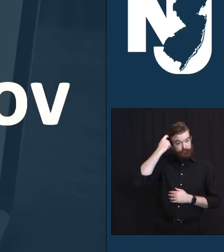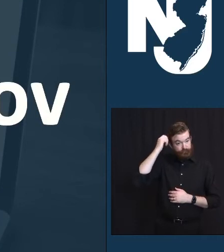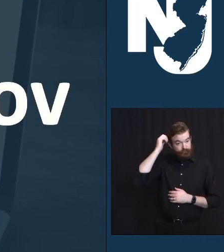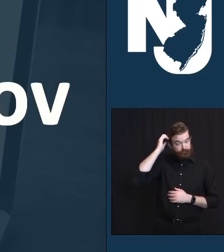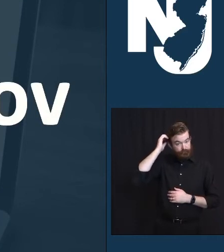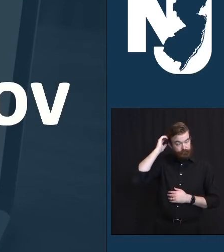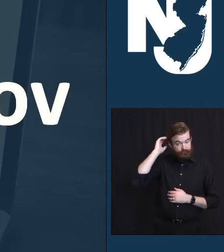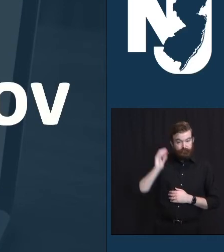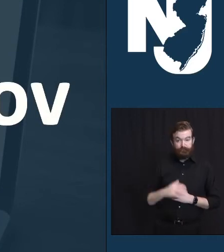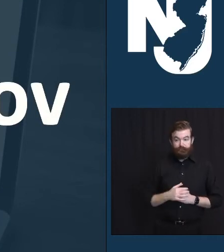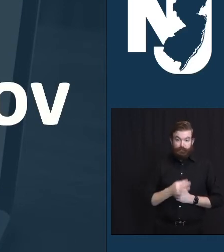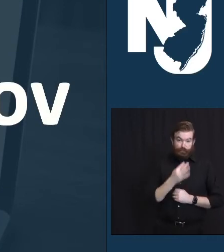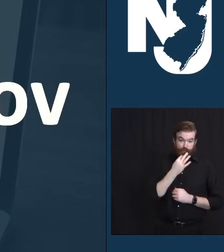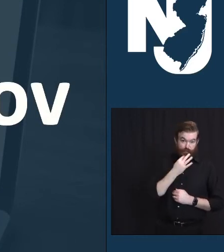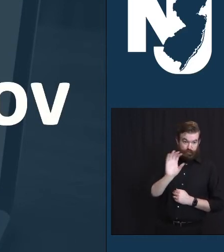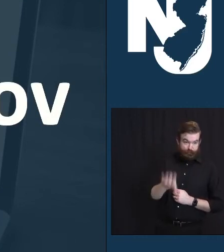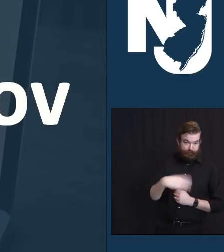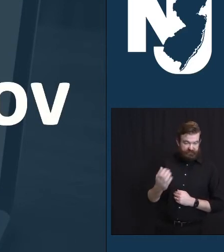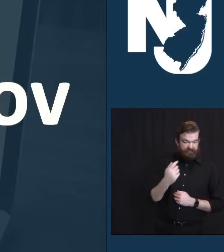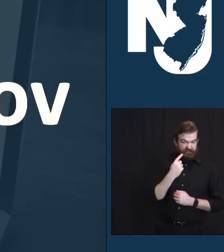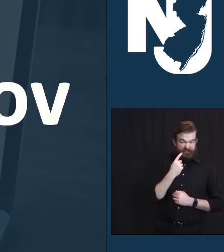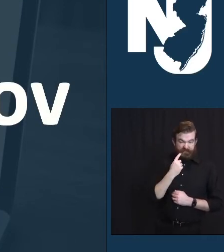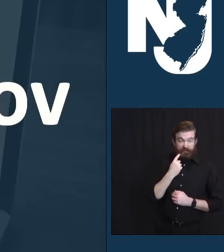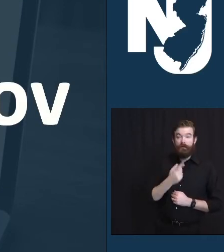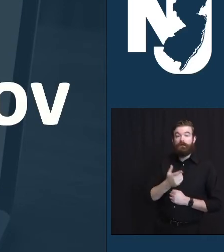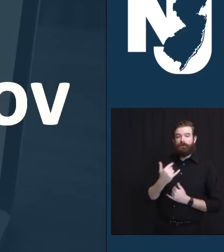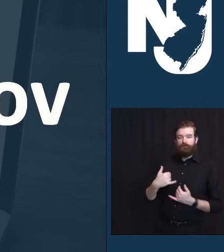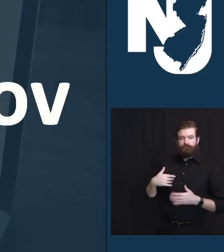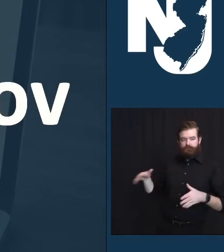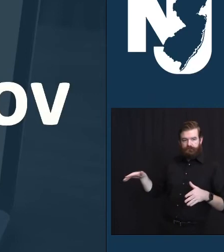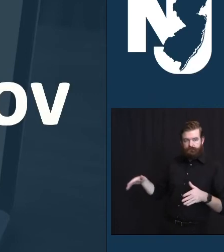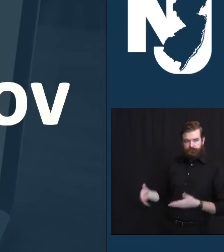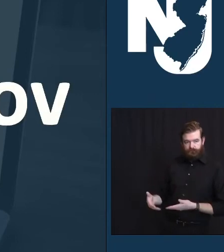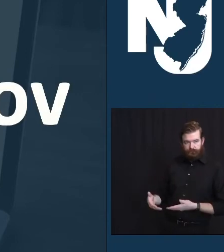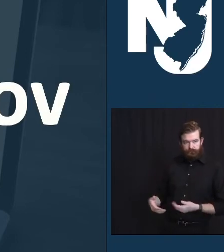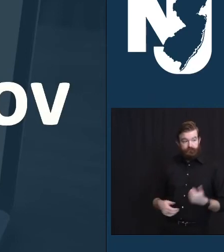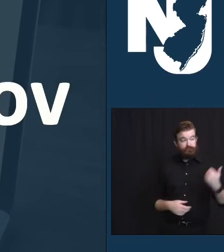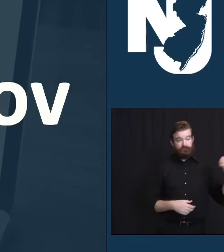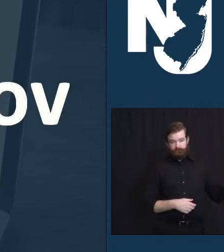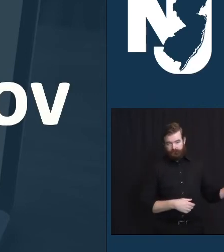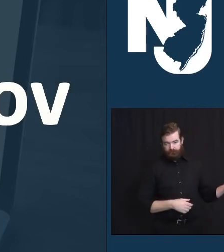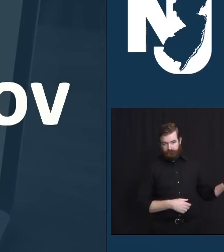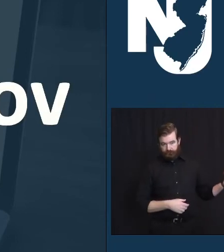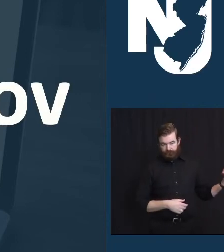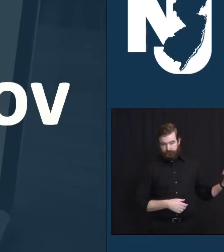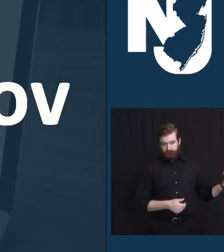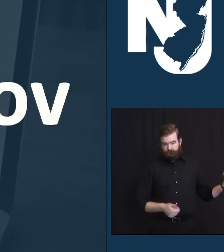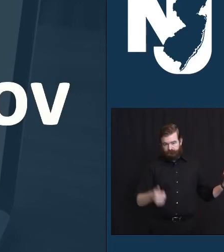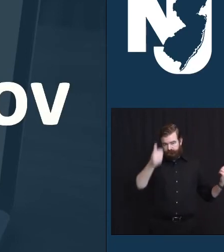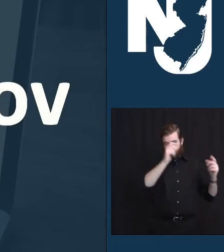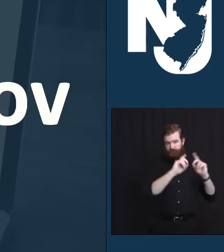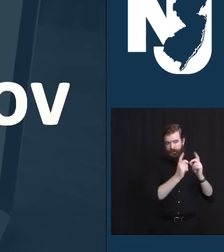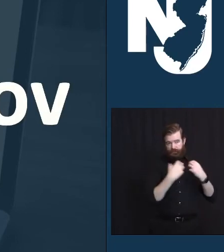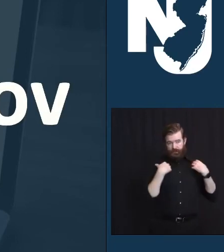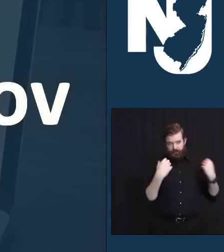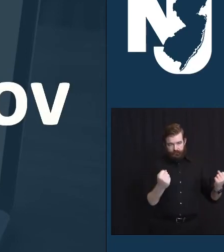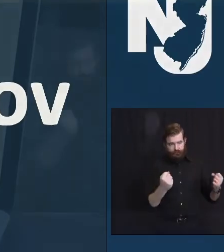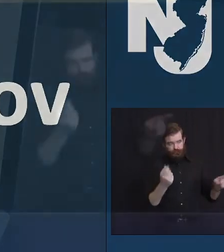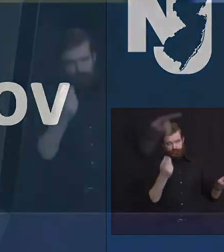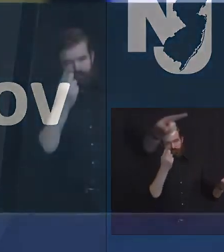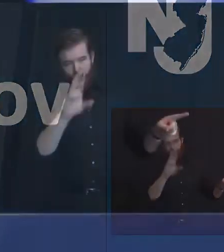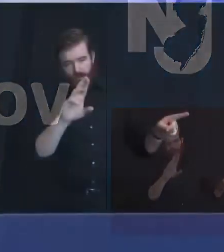now it is my pleasure to introduce the woman to my left, the Acting Commissioner of the Department of Education. We're thrilled to have her here, Dr. Angelica Allen